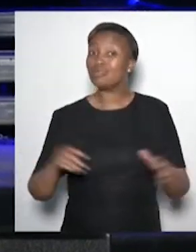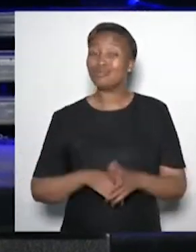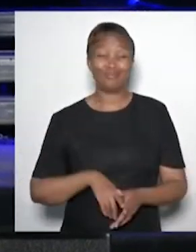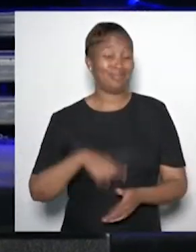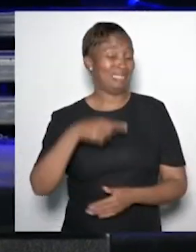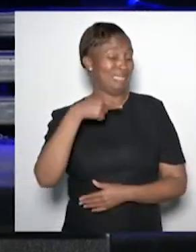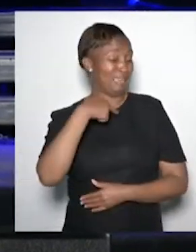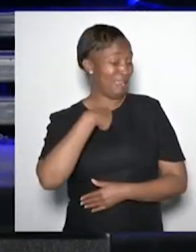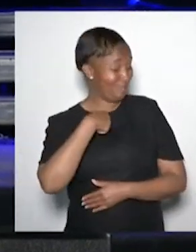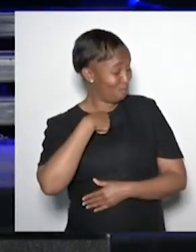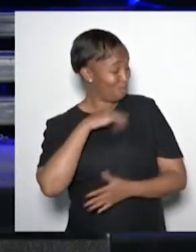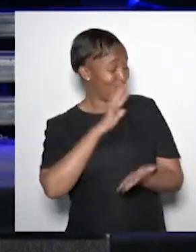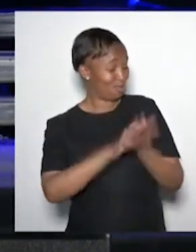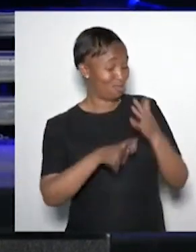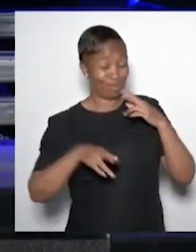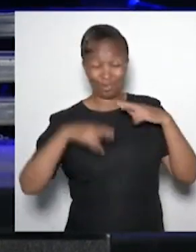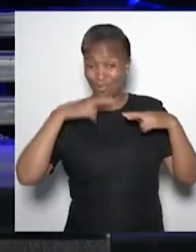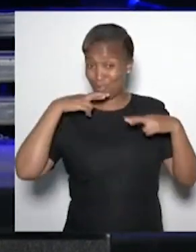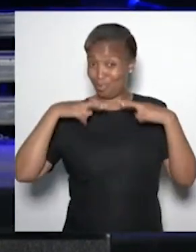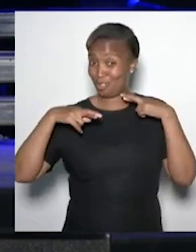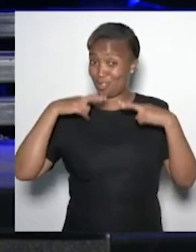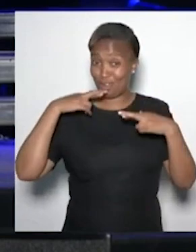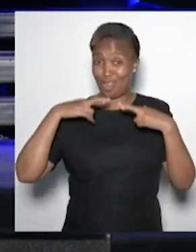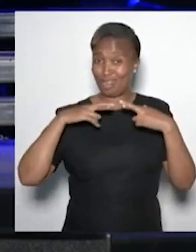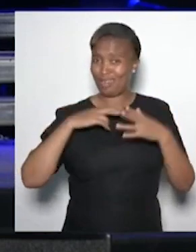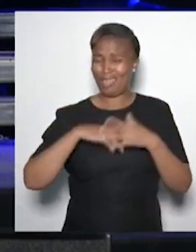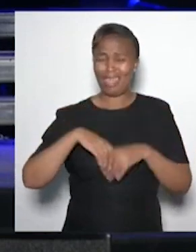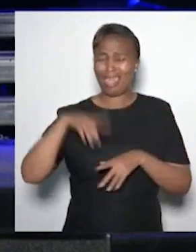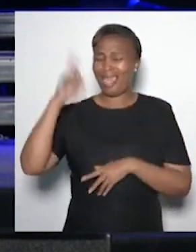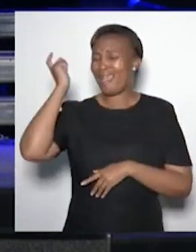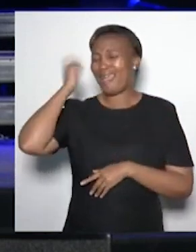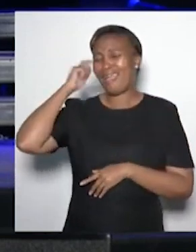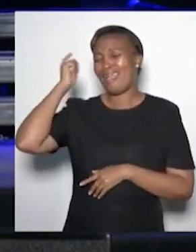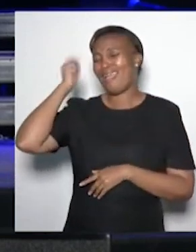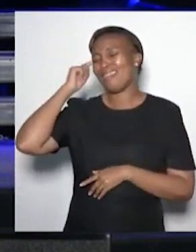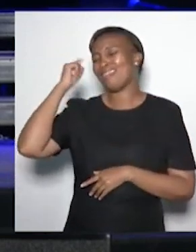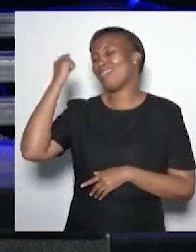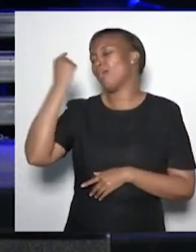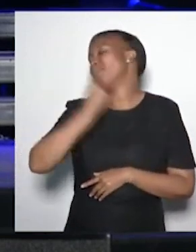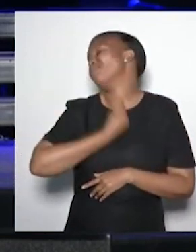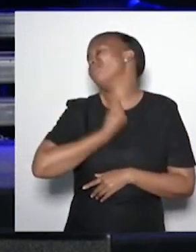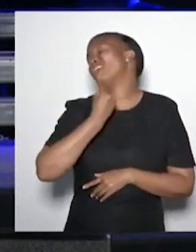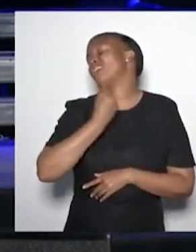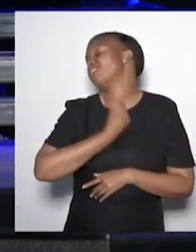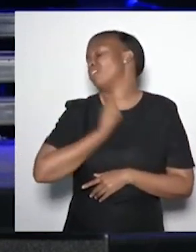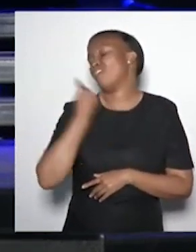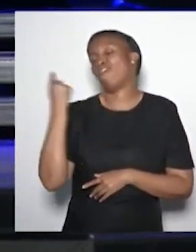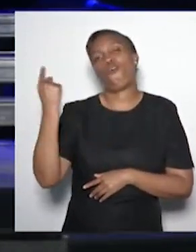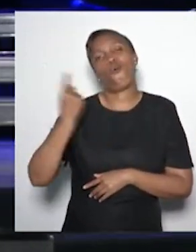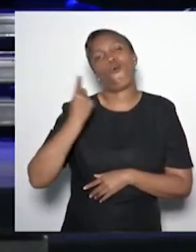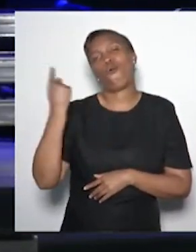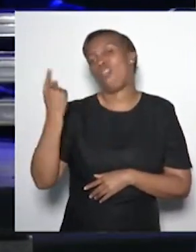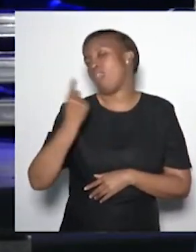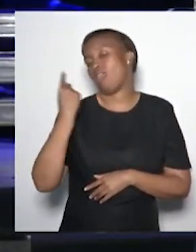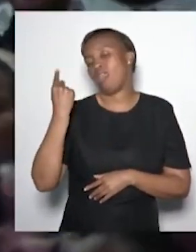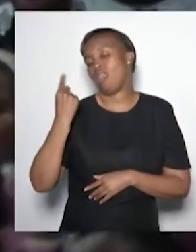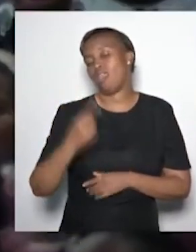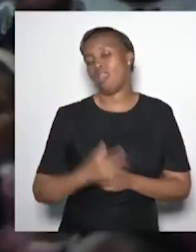Now, when we go to a restaurant, I think about me, I, and myself.